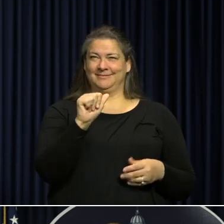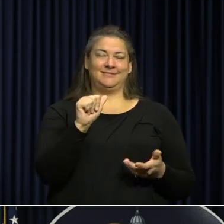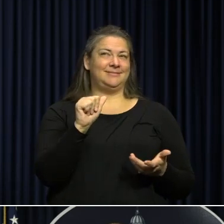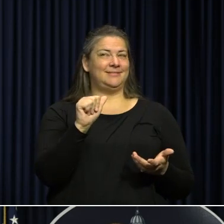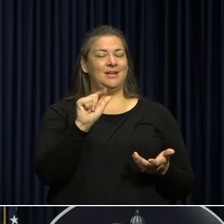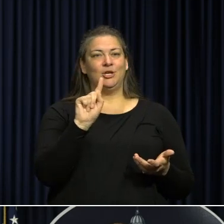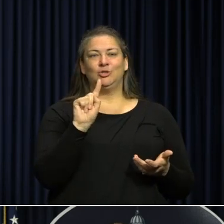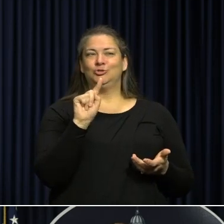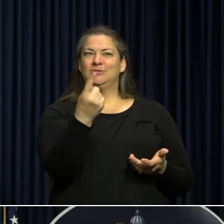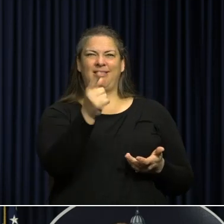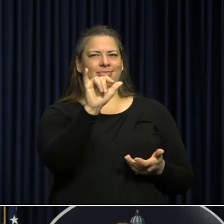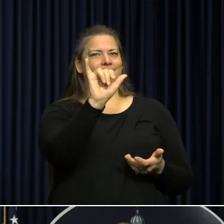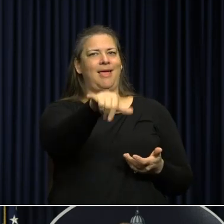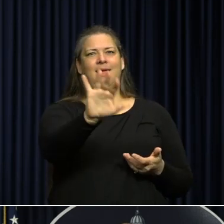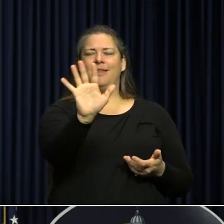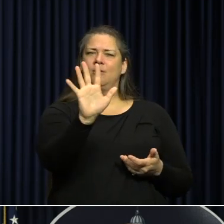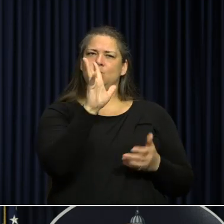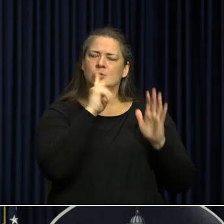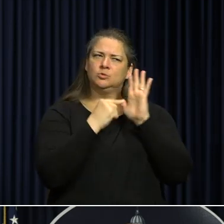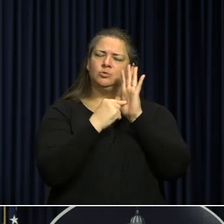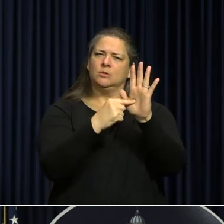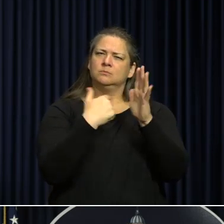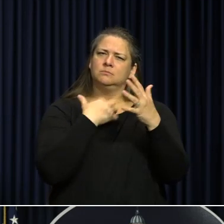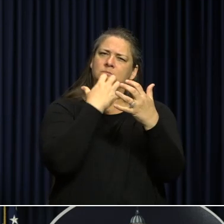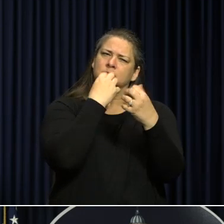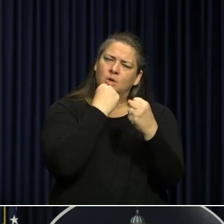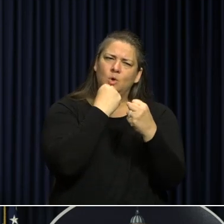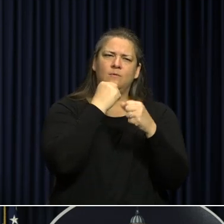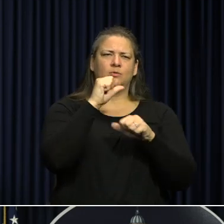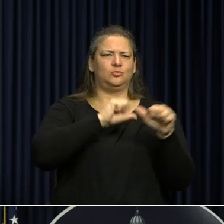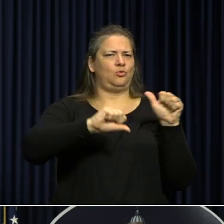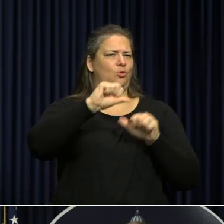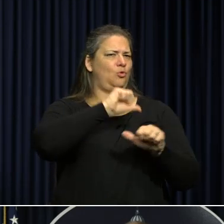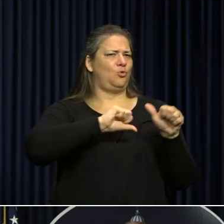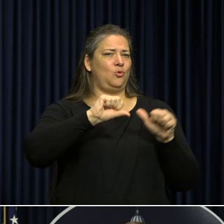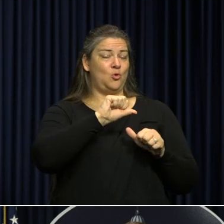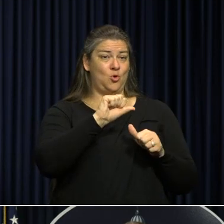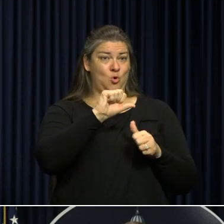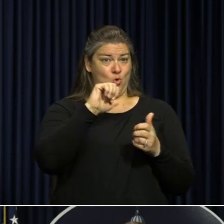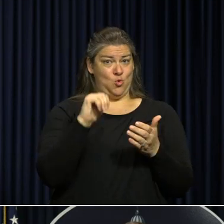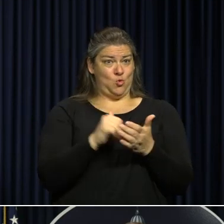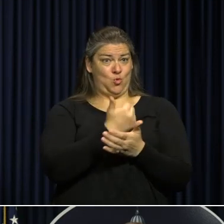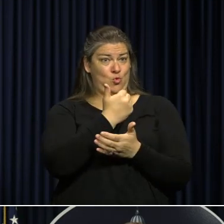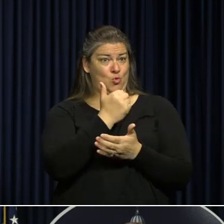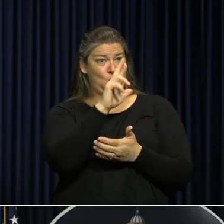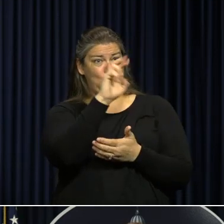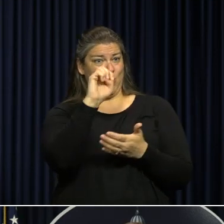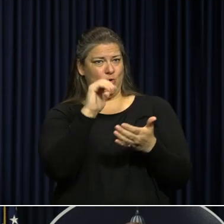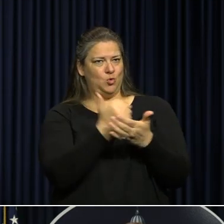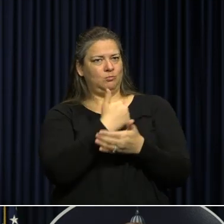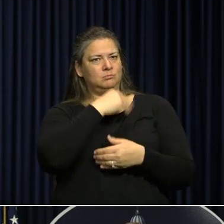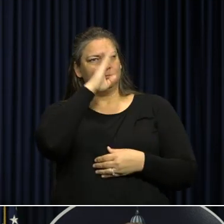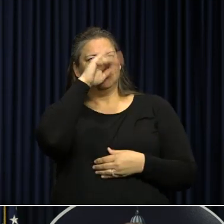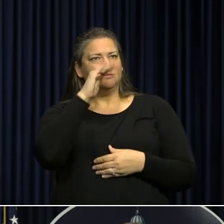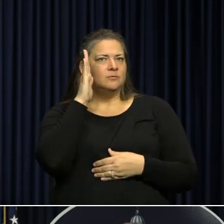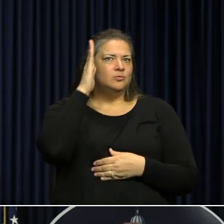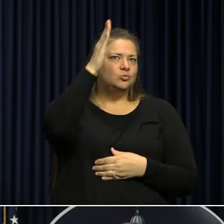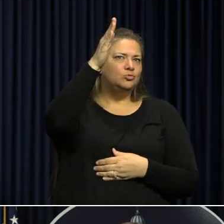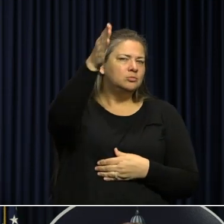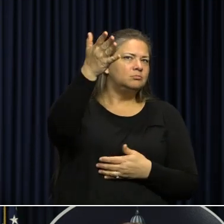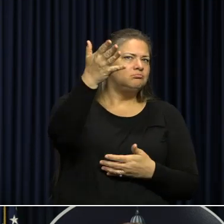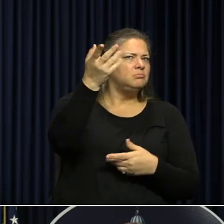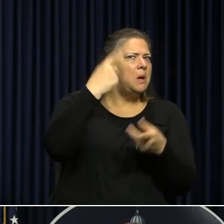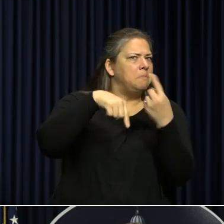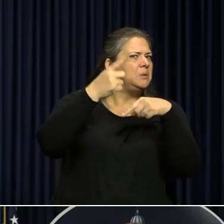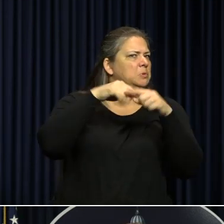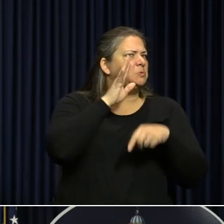that it shows how much we care about each other, but renewal means that we know there is a better and a brighter day